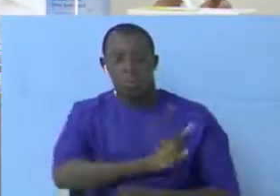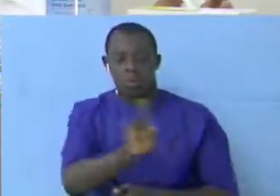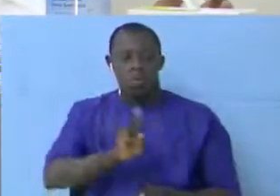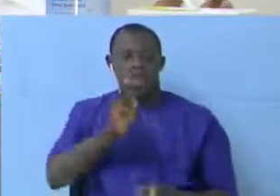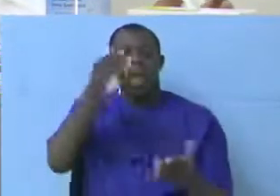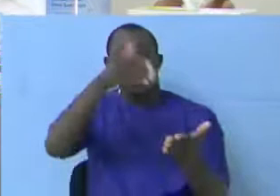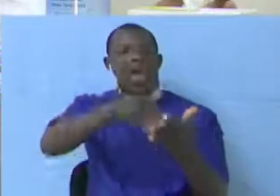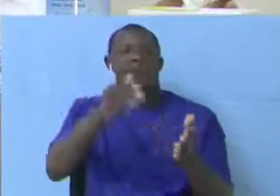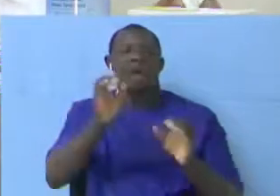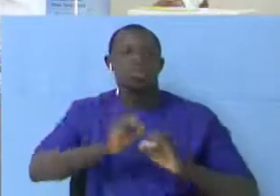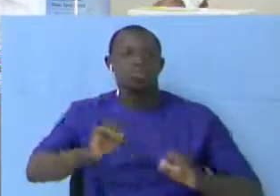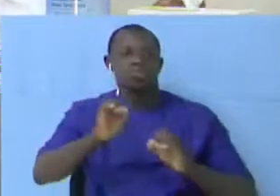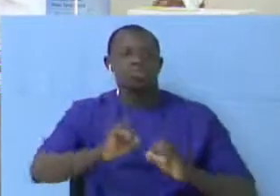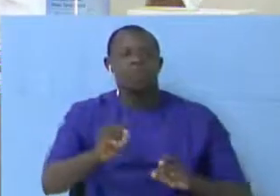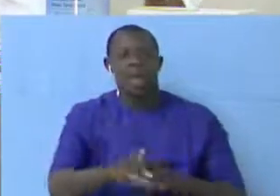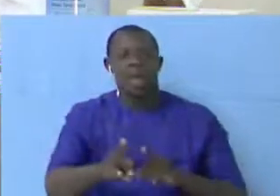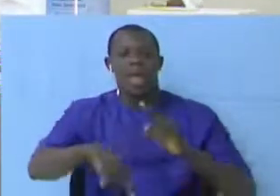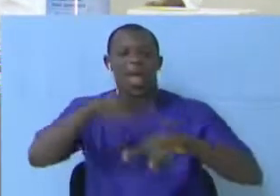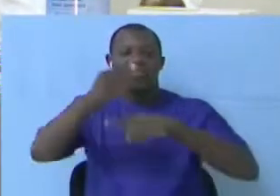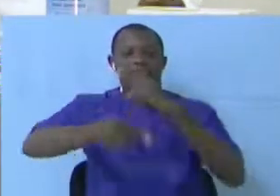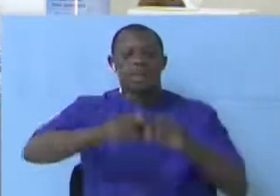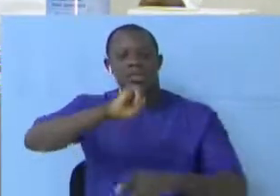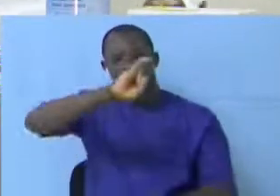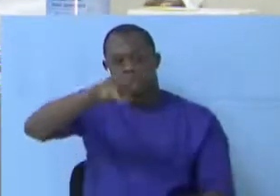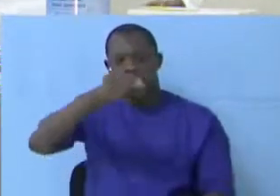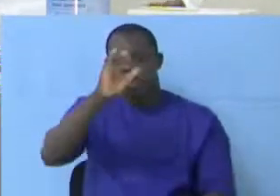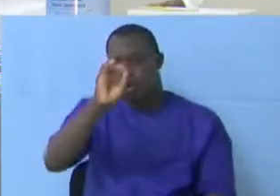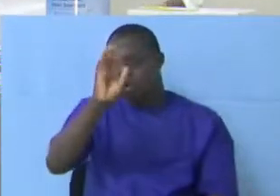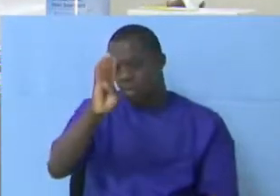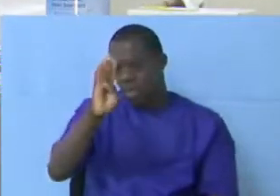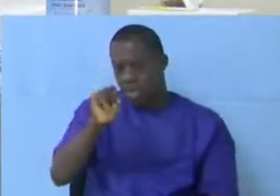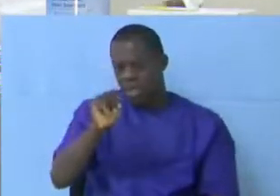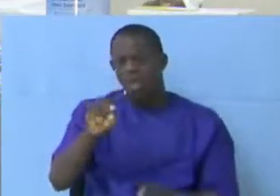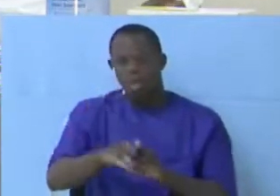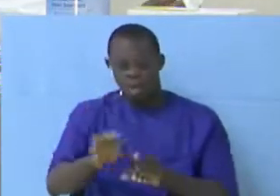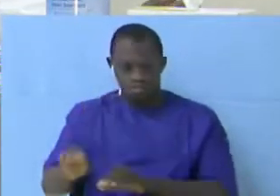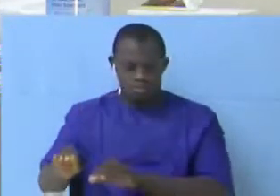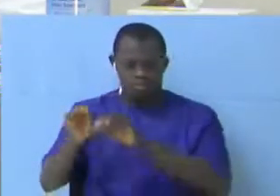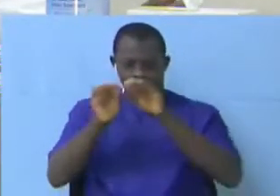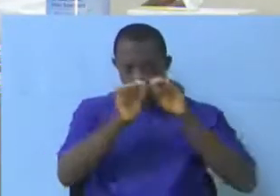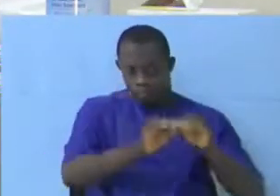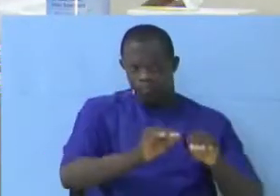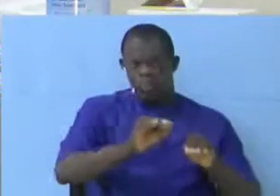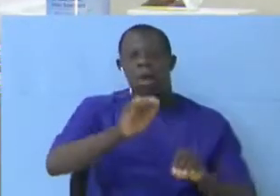Now, after Job, shifted to